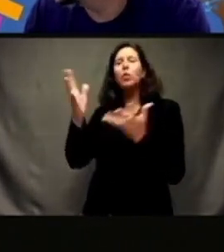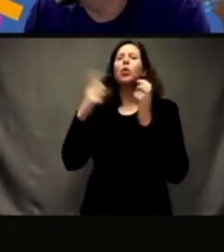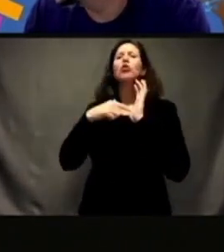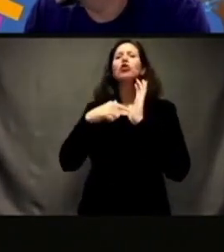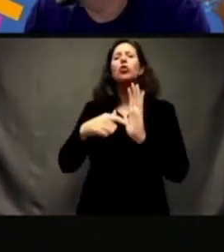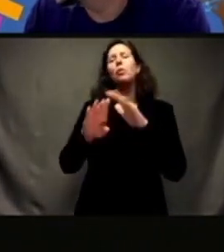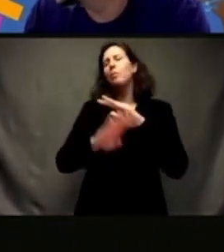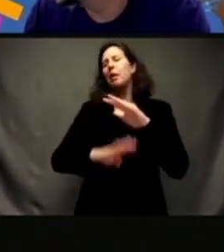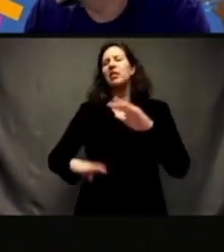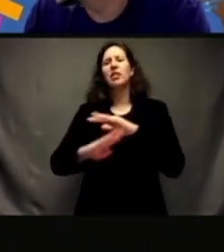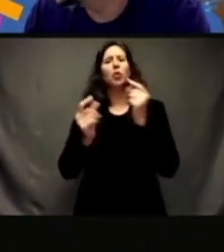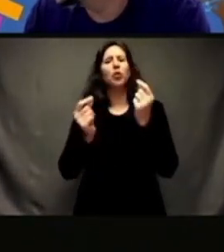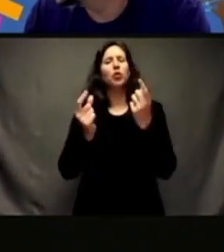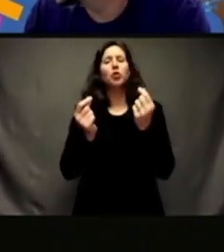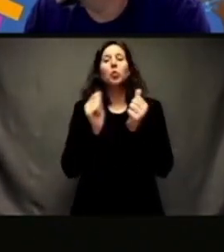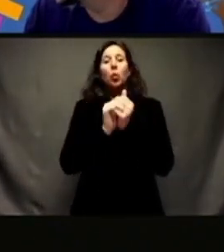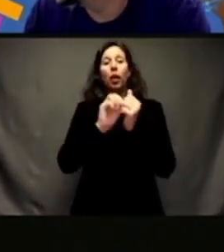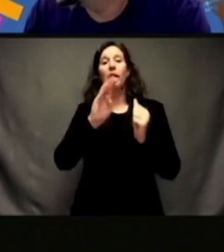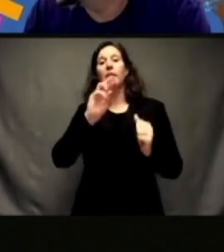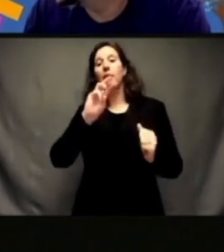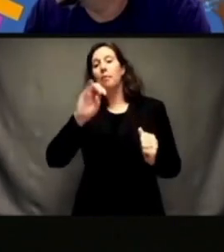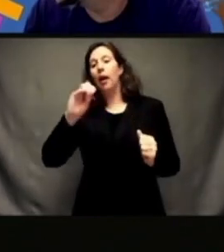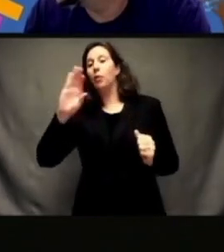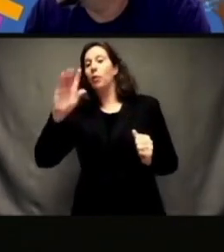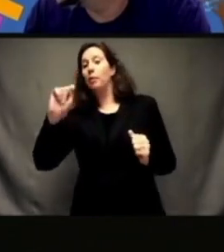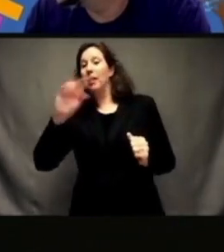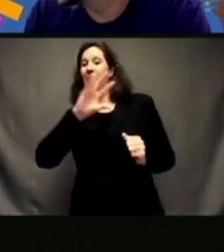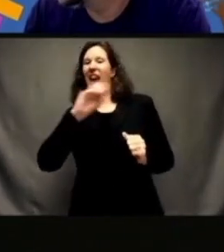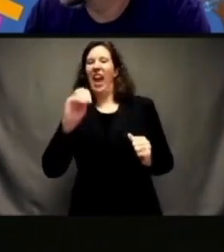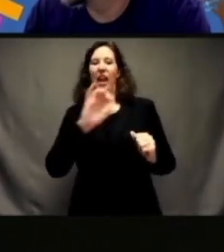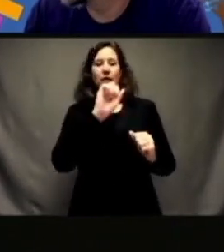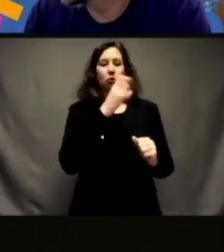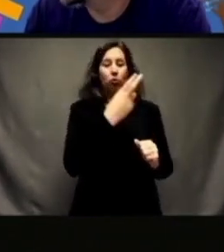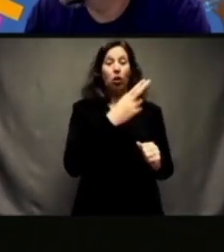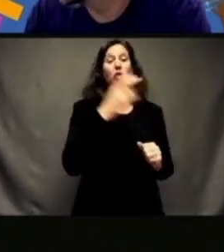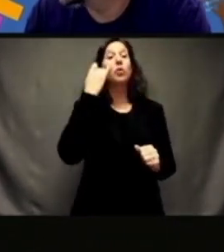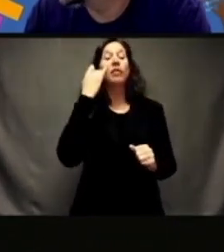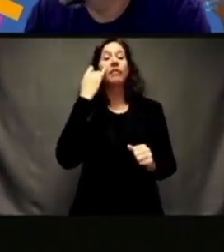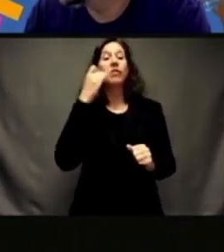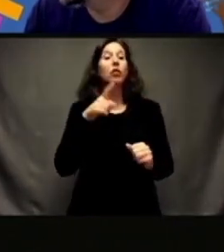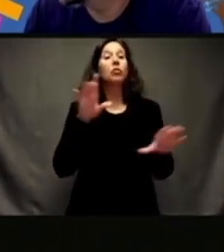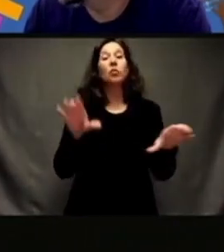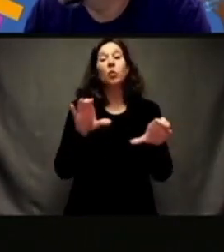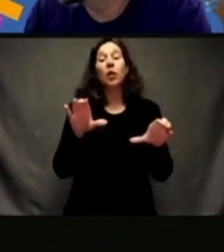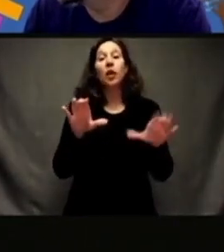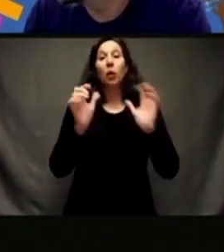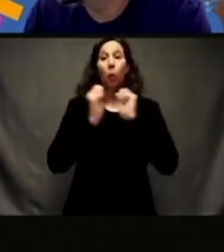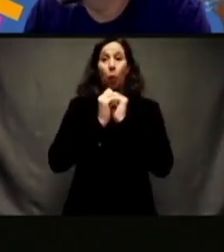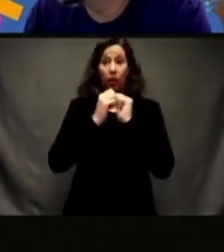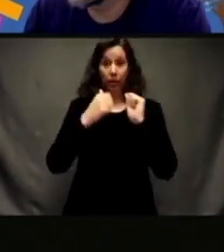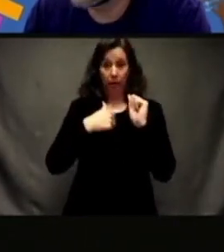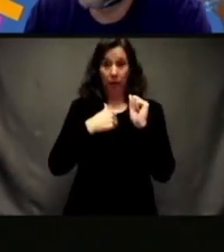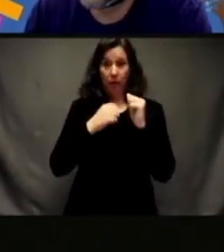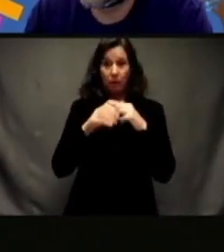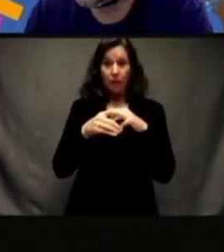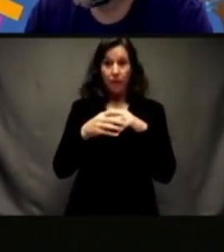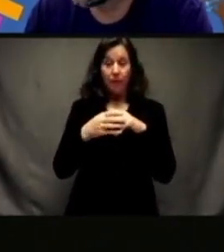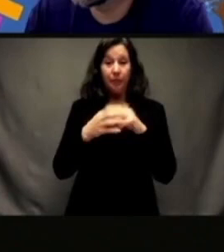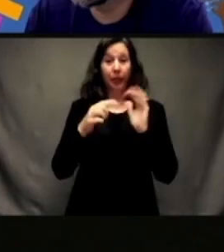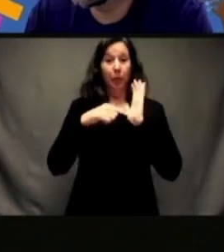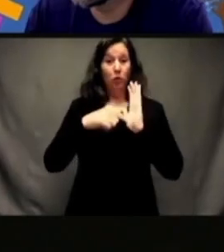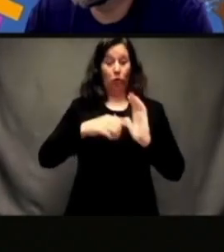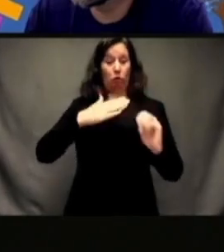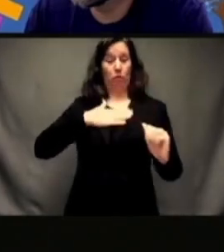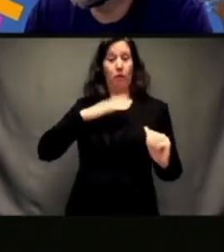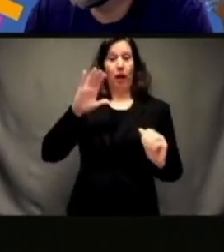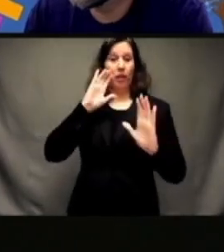basics of what you can do with microbit in Scratch. So if you are doing it with me, I'm going to show you on my